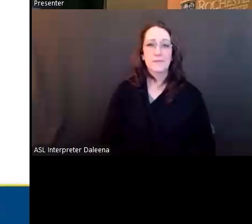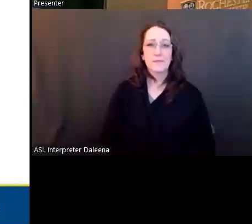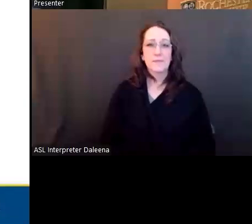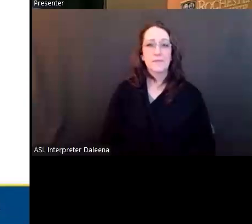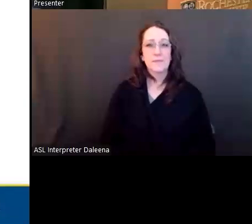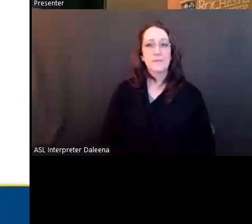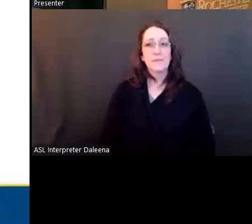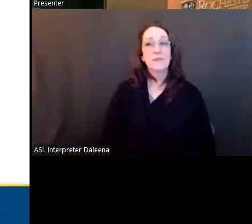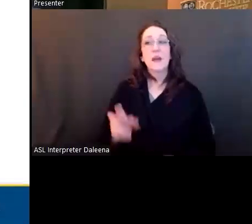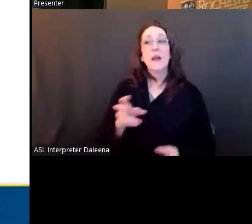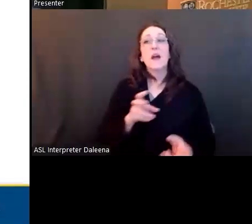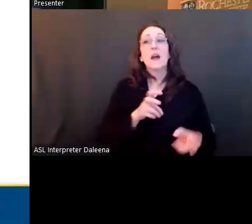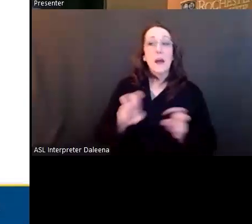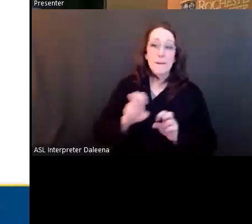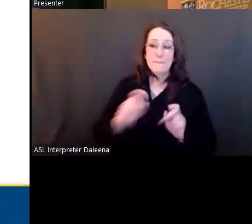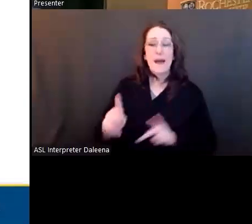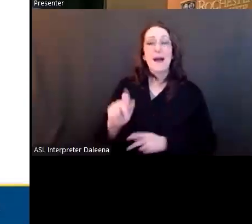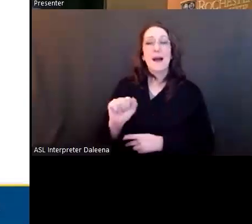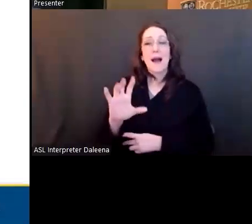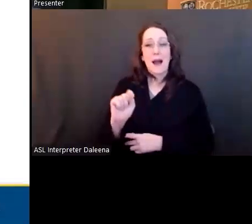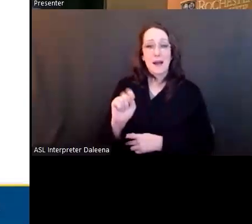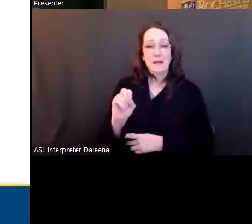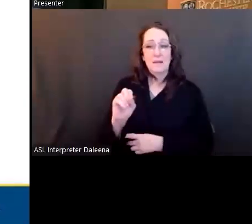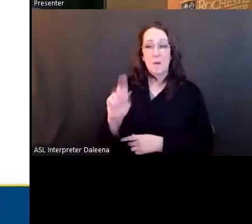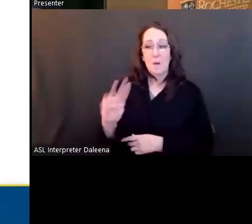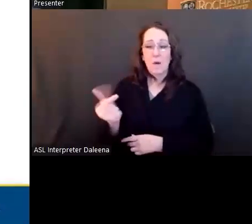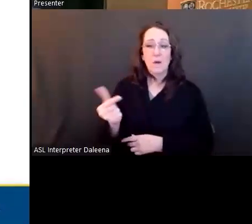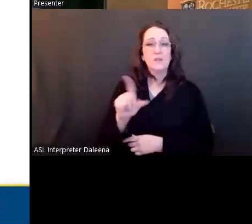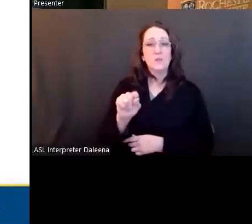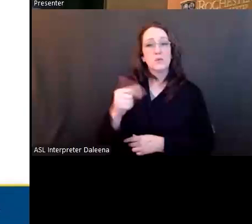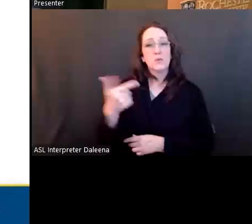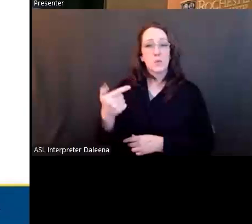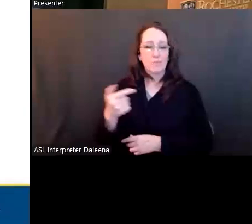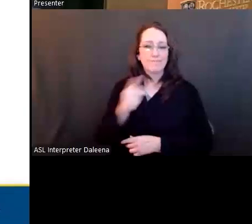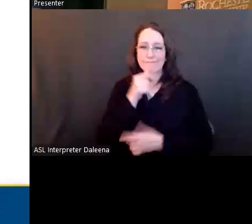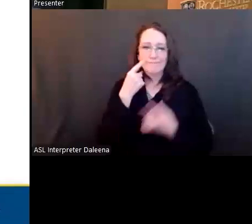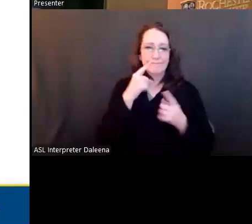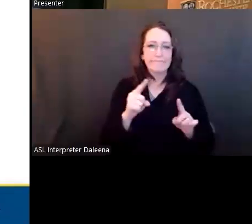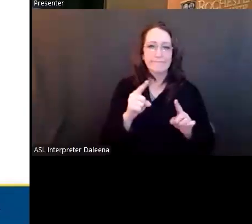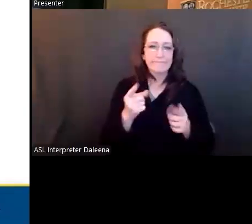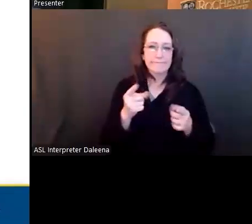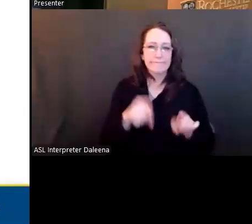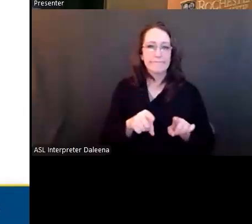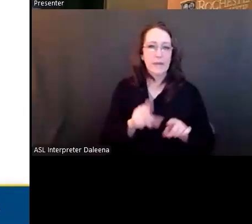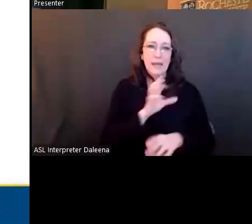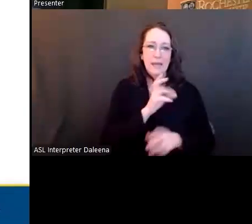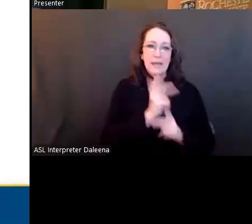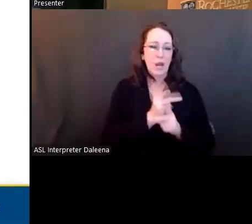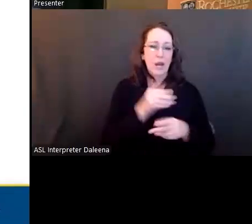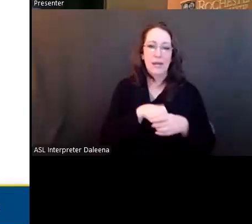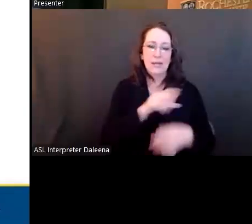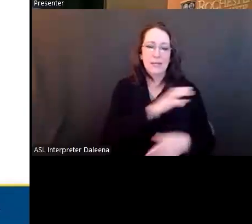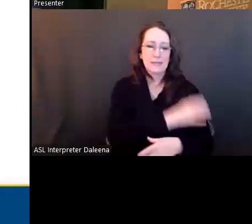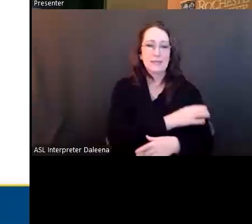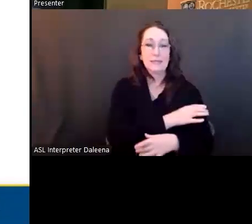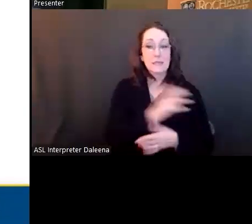He was then transitioned back to ACT in August of 2021 due to an unsuccessful episode of care in clinic. This patient was then